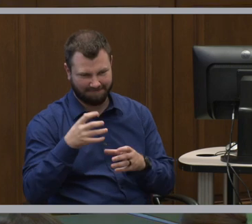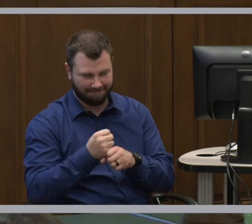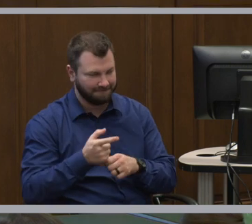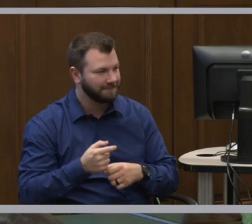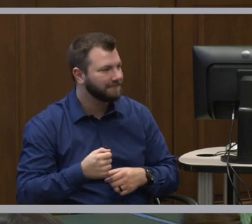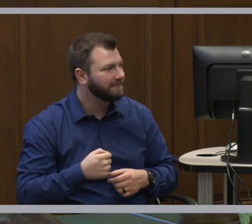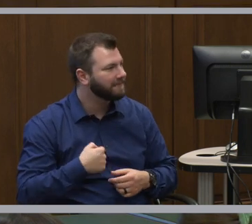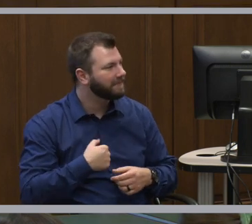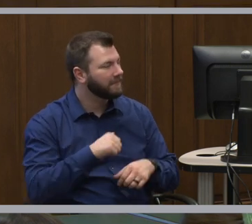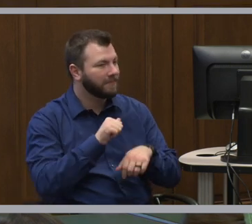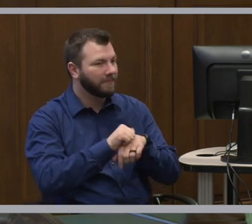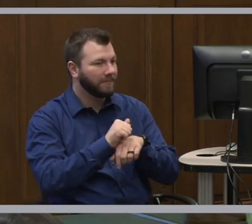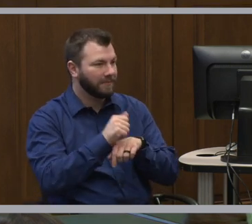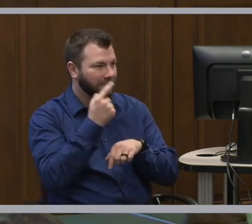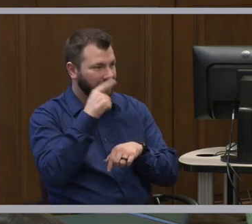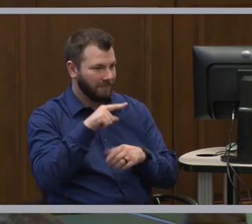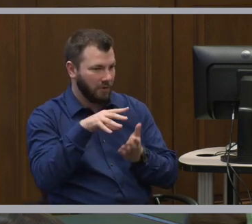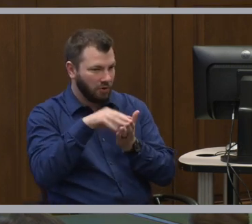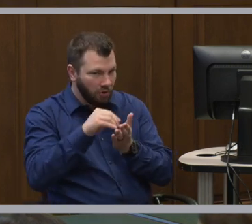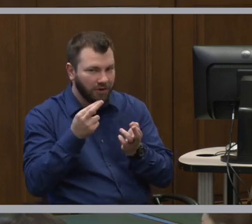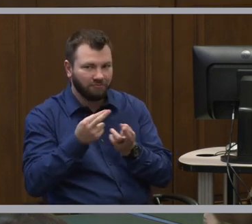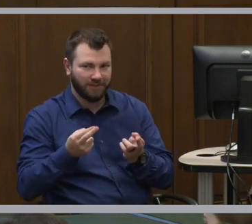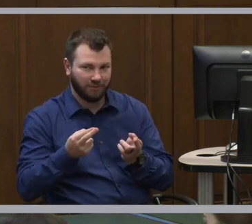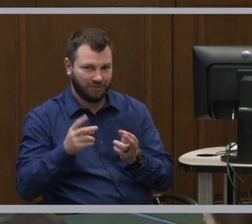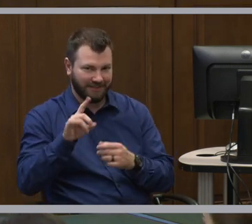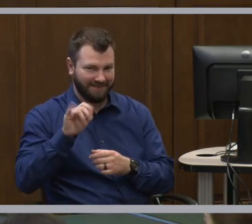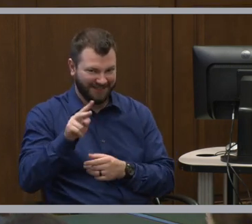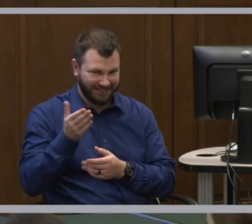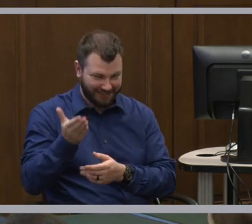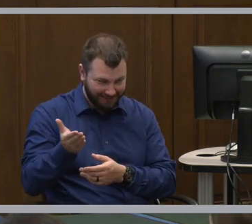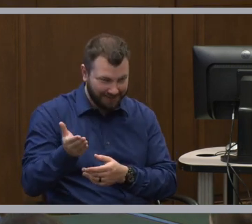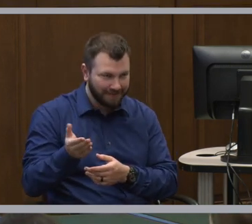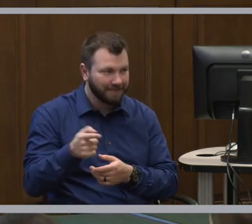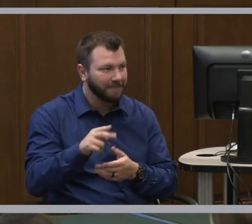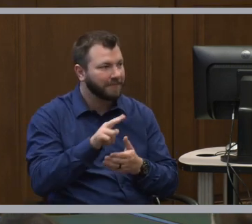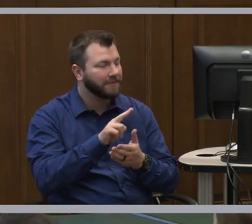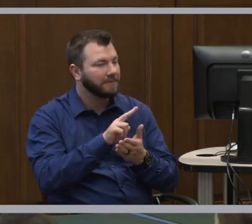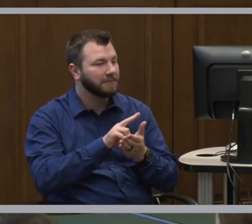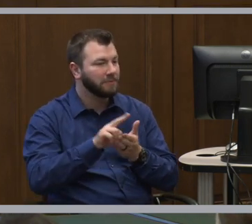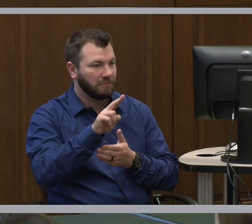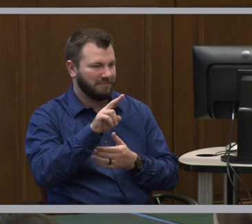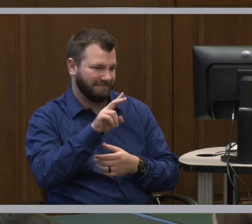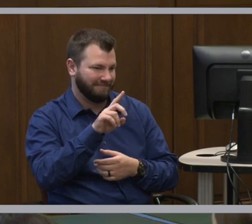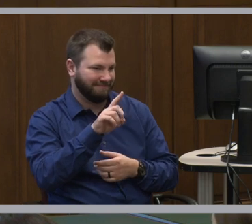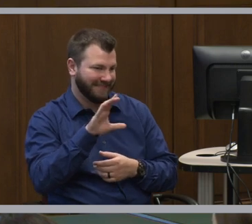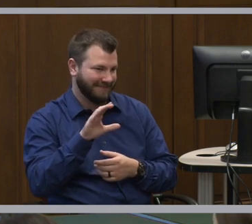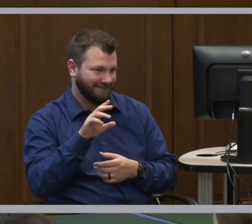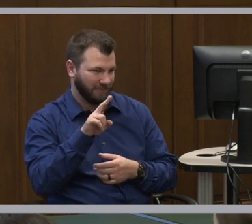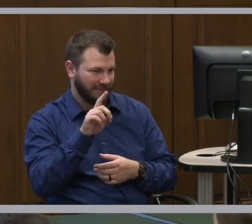work for the Resources Division there. The University of the District of Columbia is